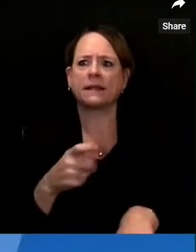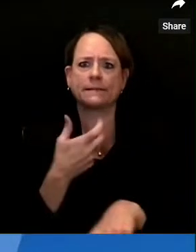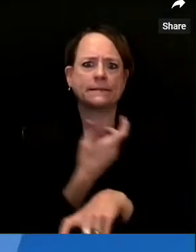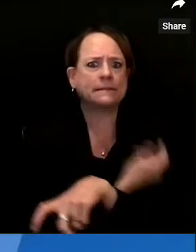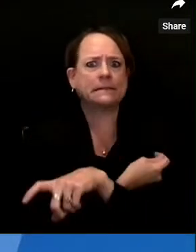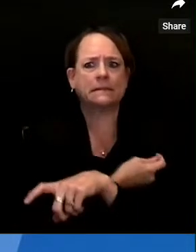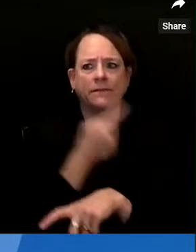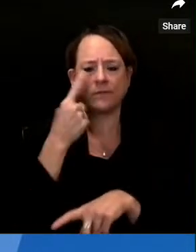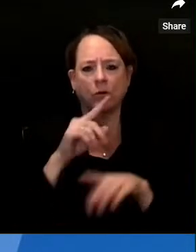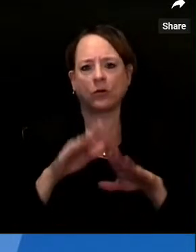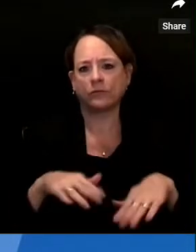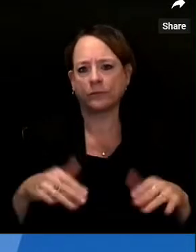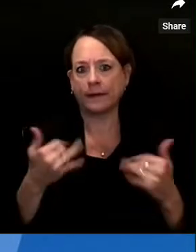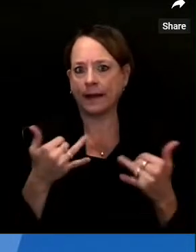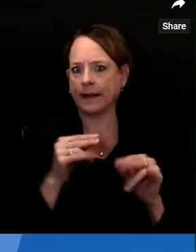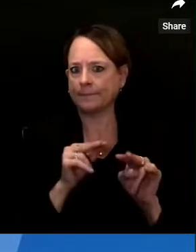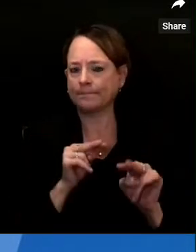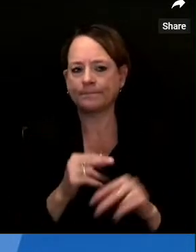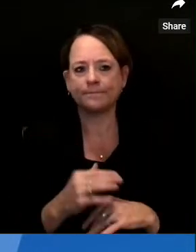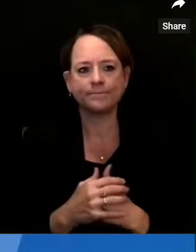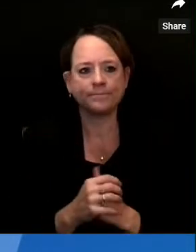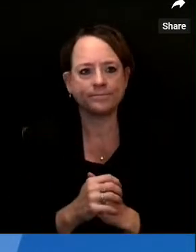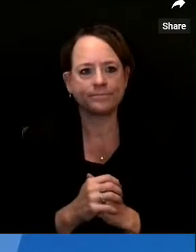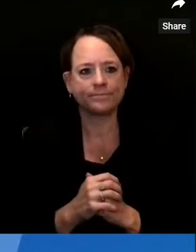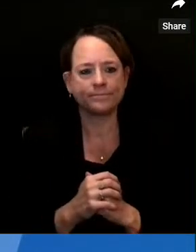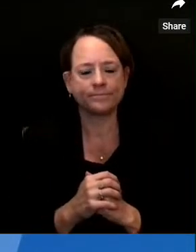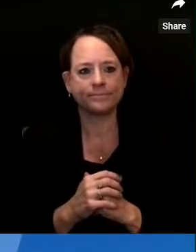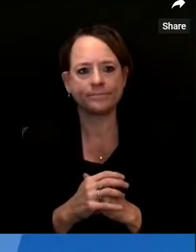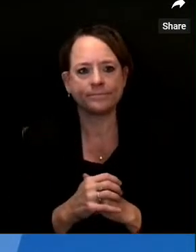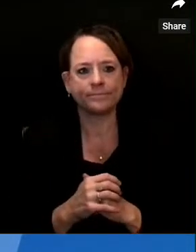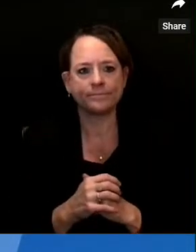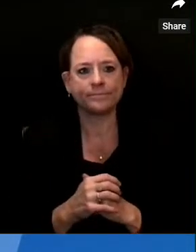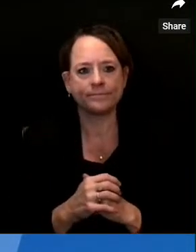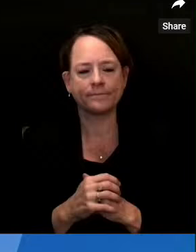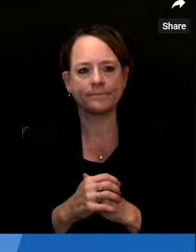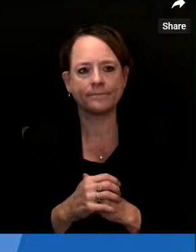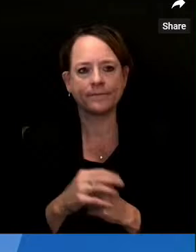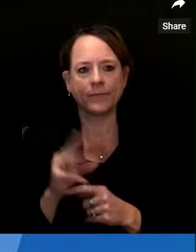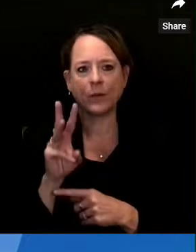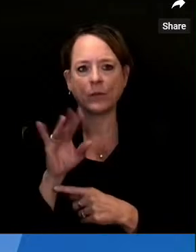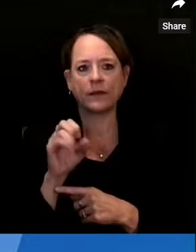Thank you. Now to David Wahlberg from the Wisconsin State Journal. David?